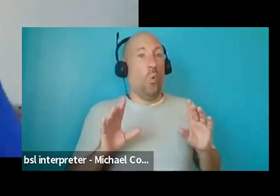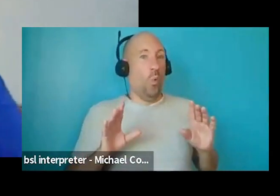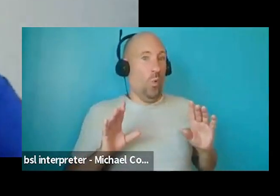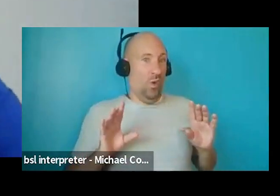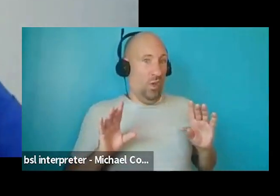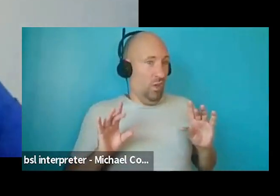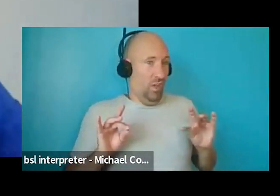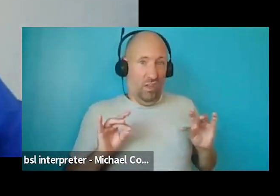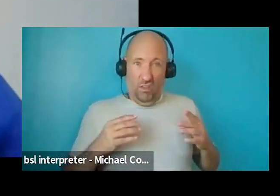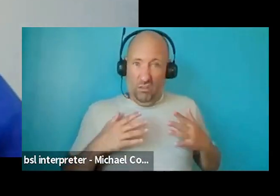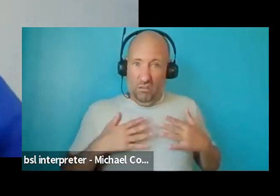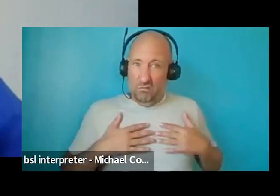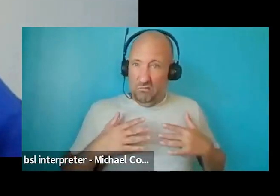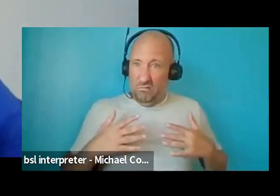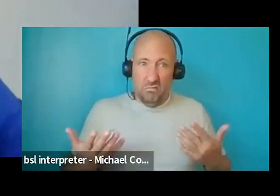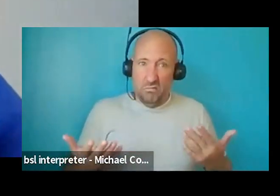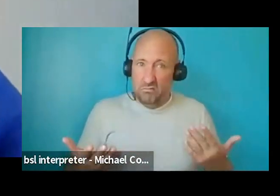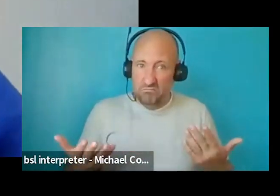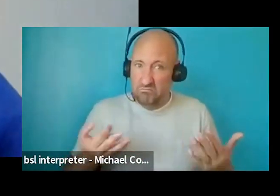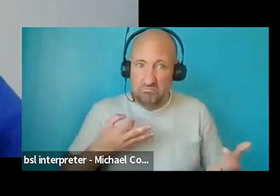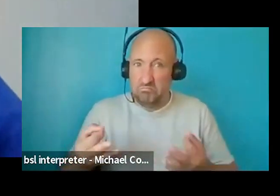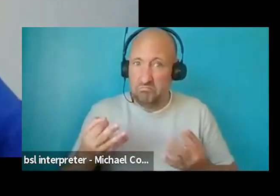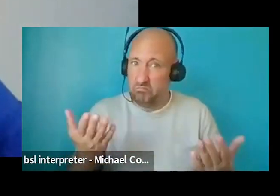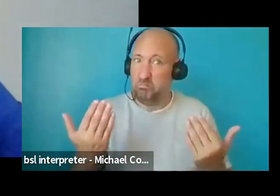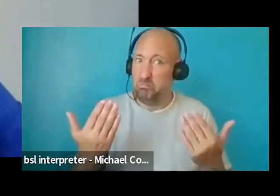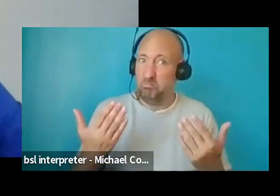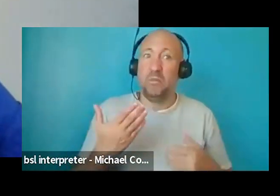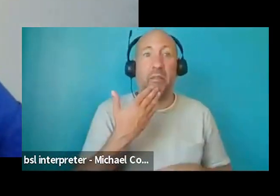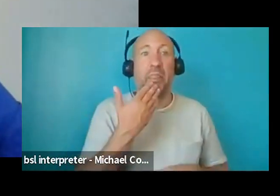more specific questions. Thanks, Sho.